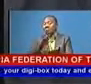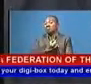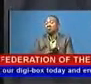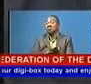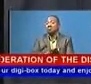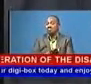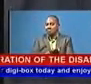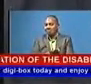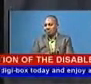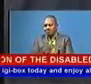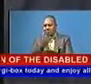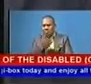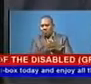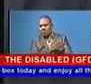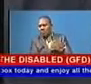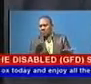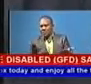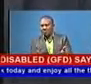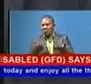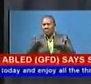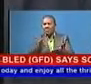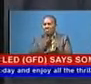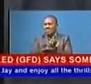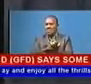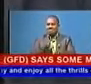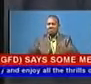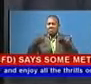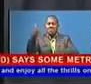court. And those documents before the court